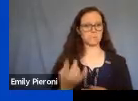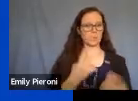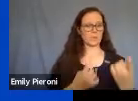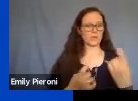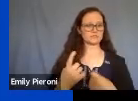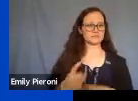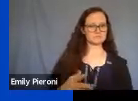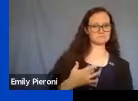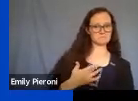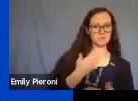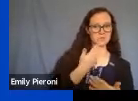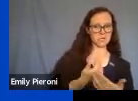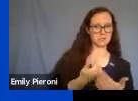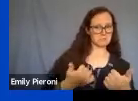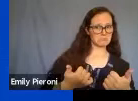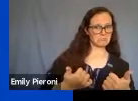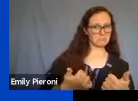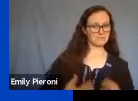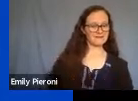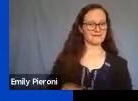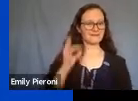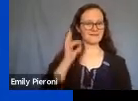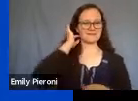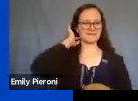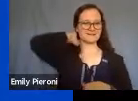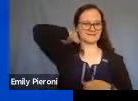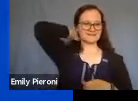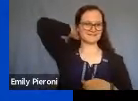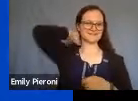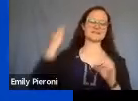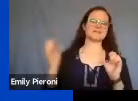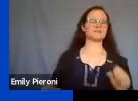feel? I can show you our website.